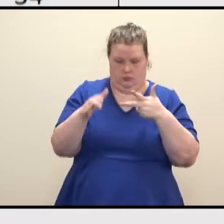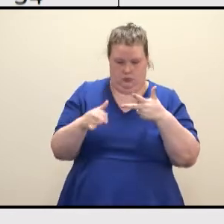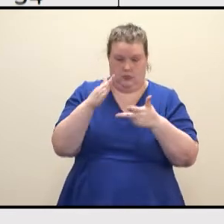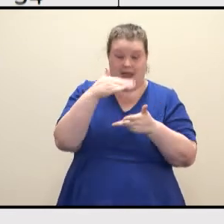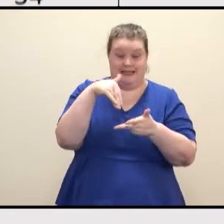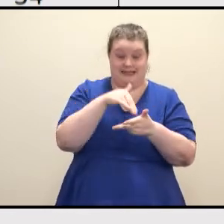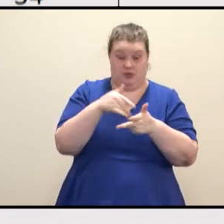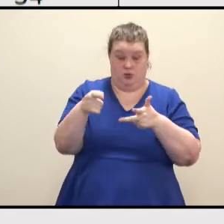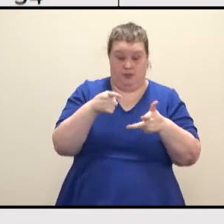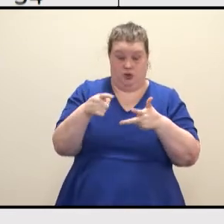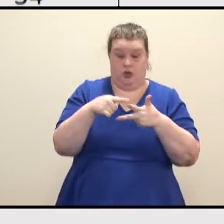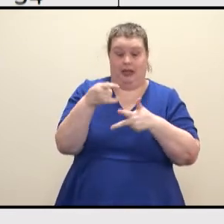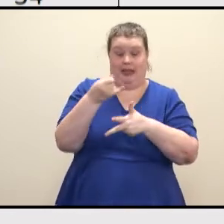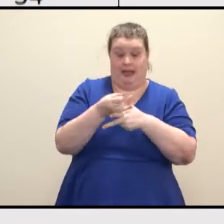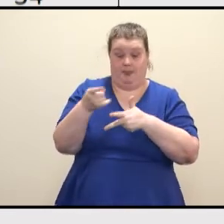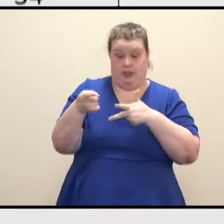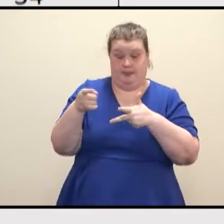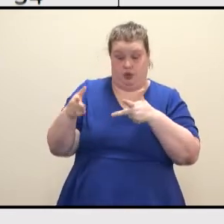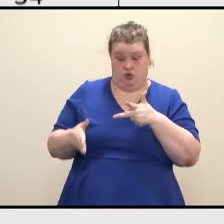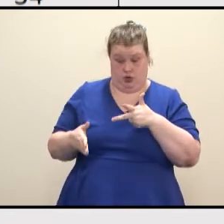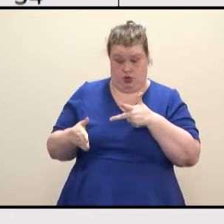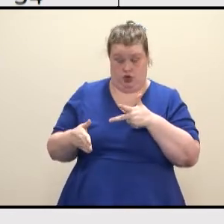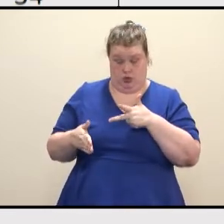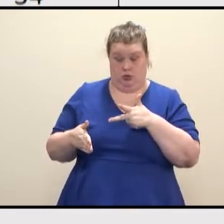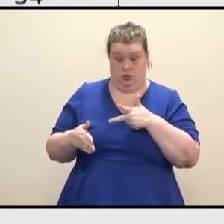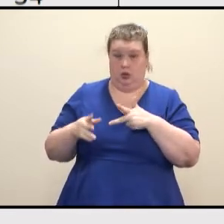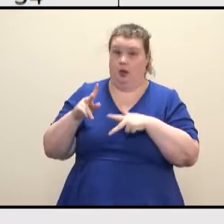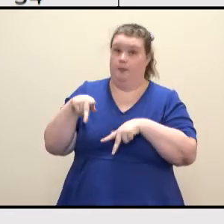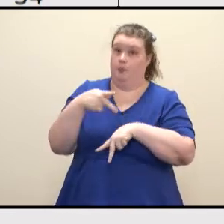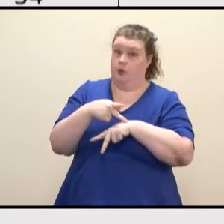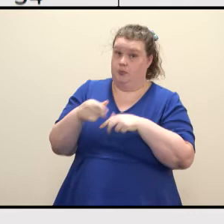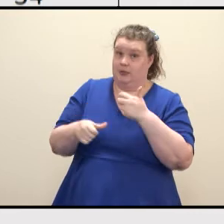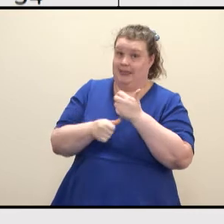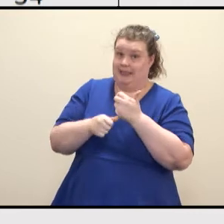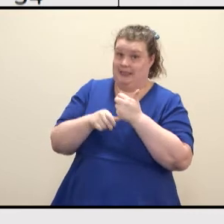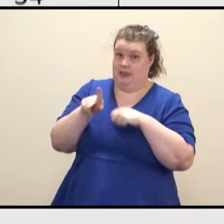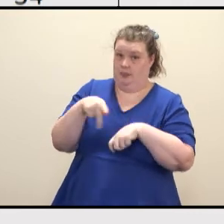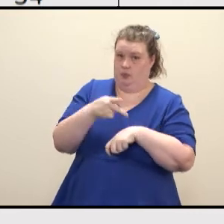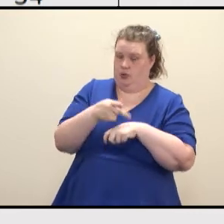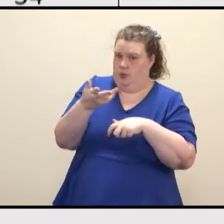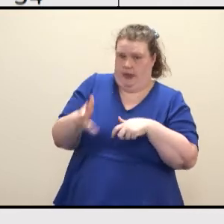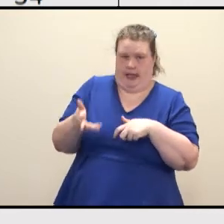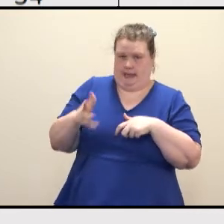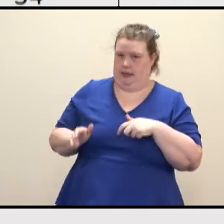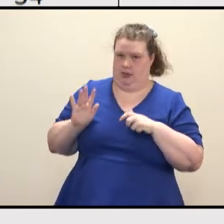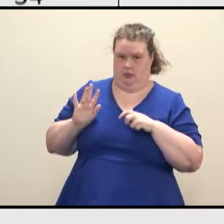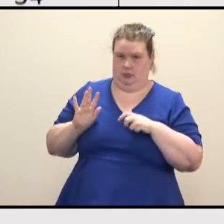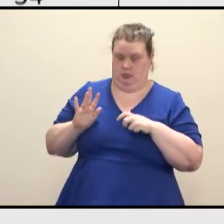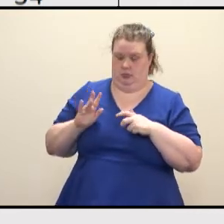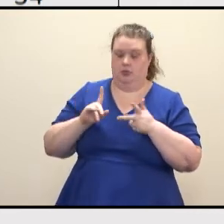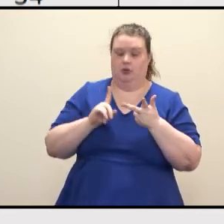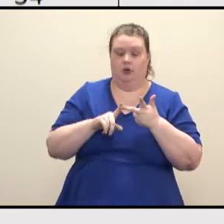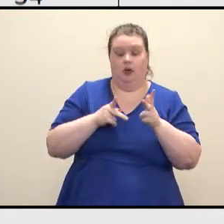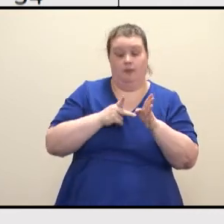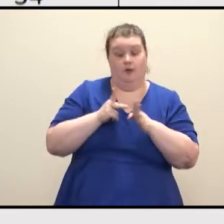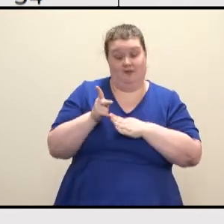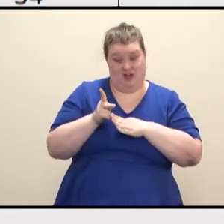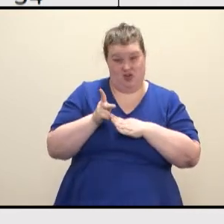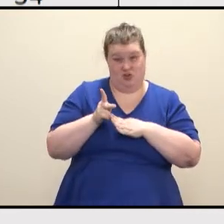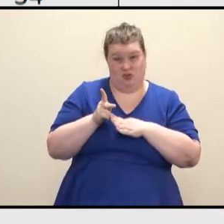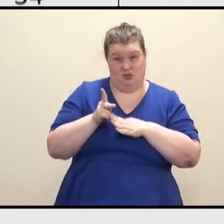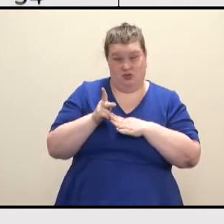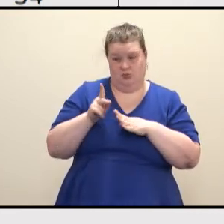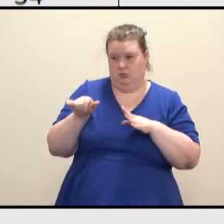central administration, your campus administration, which is only principals and assistant principals for the purpose of this report, and then professionals would